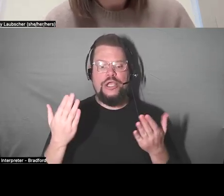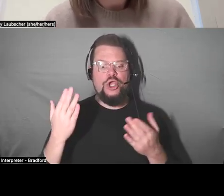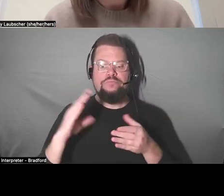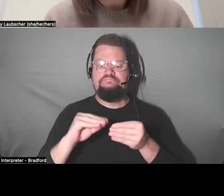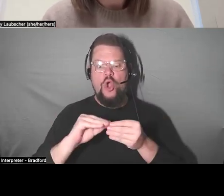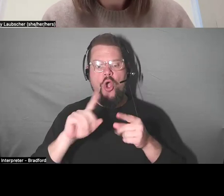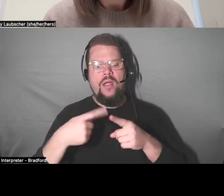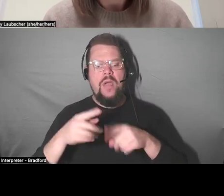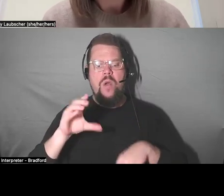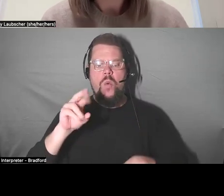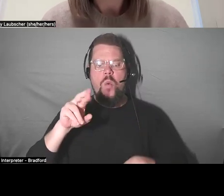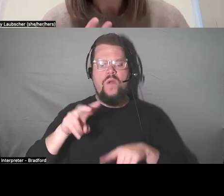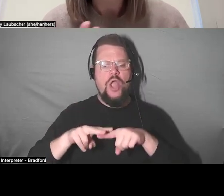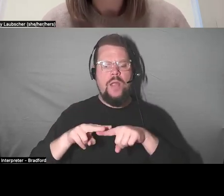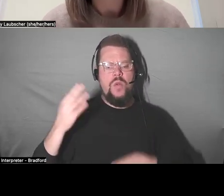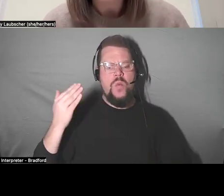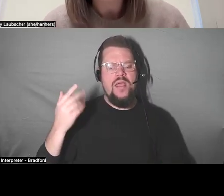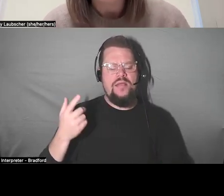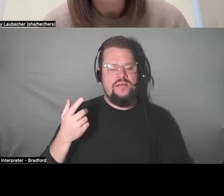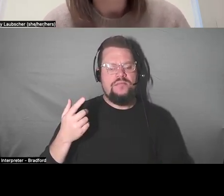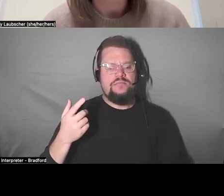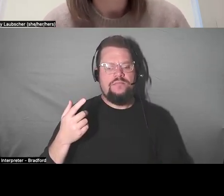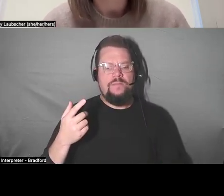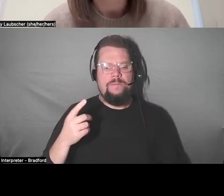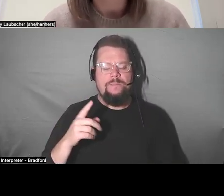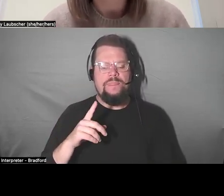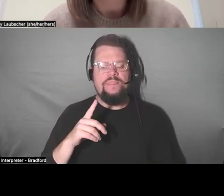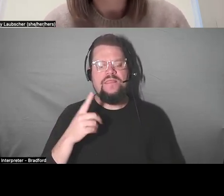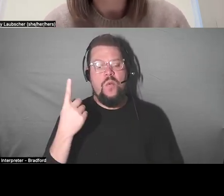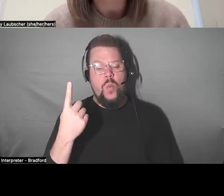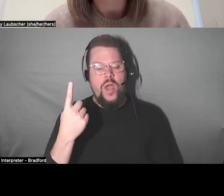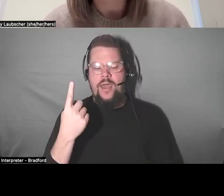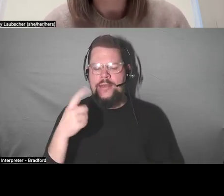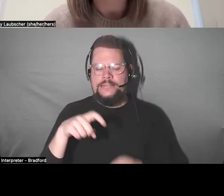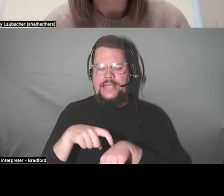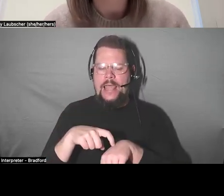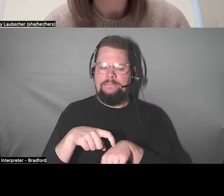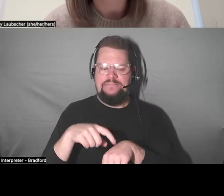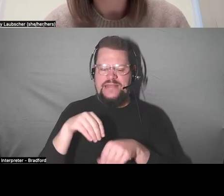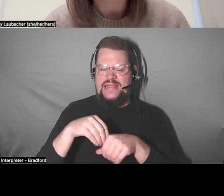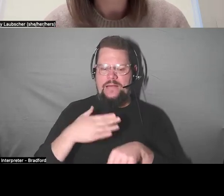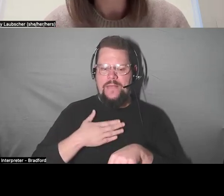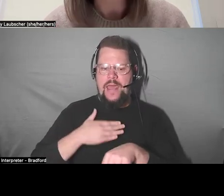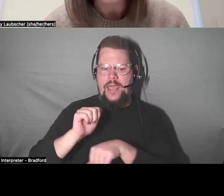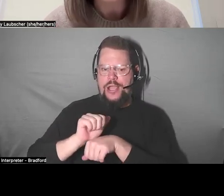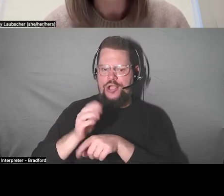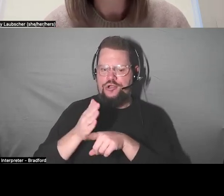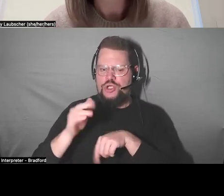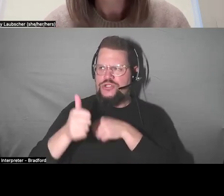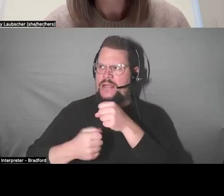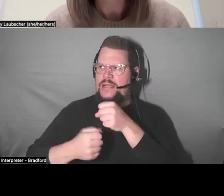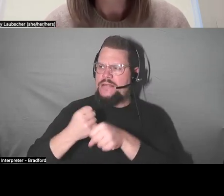core vocabulary? Well, there came a point in my clinical career, maybe almost 10 years ago